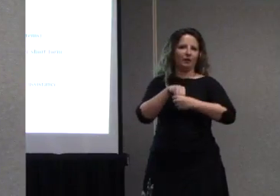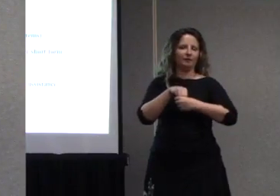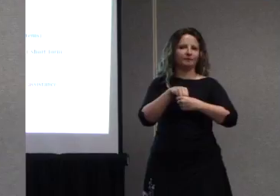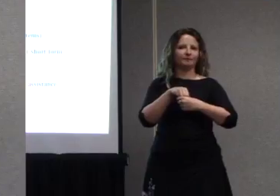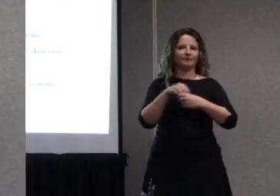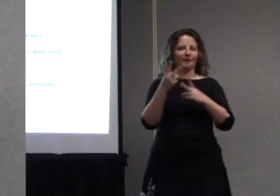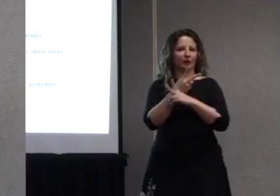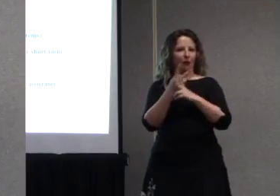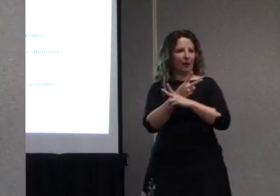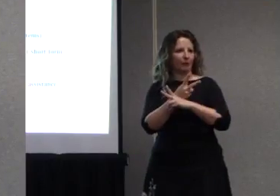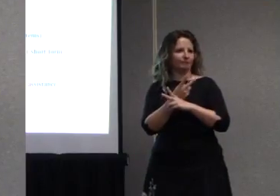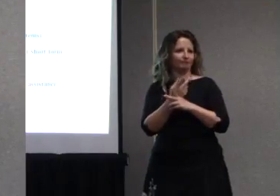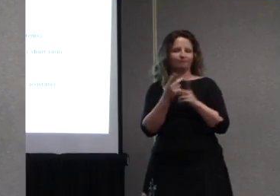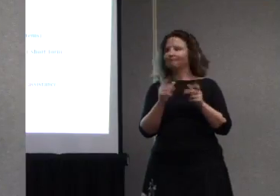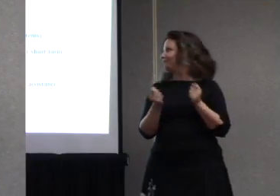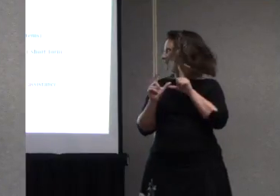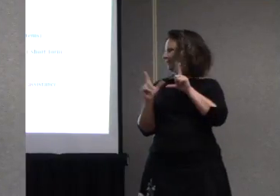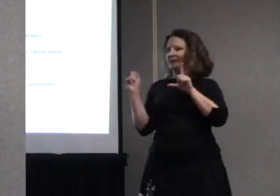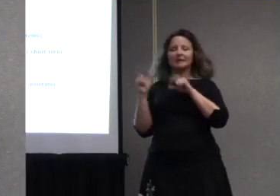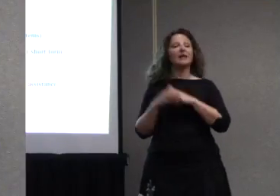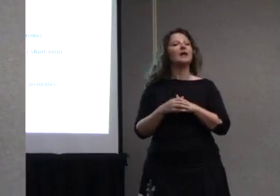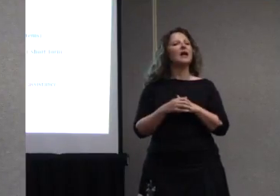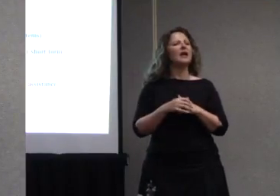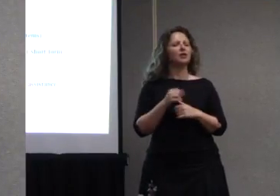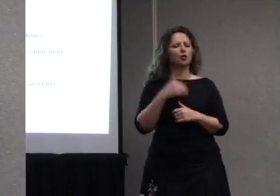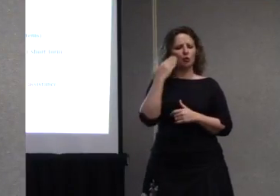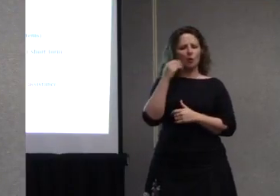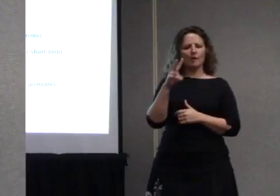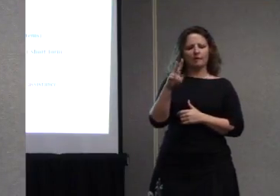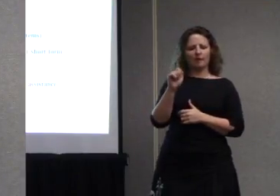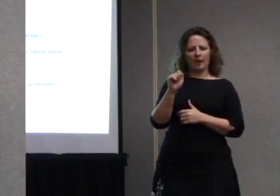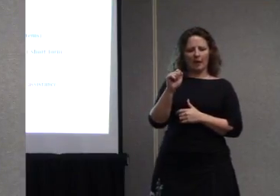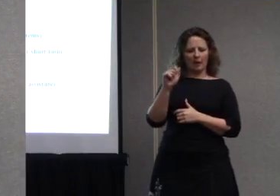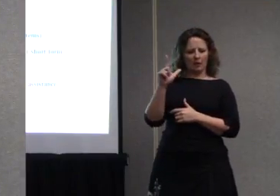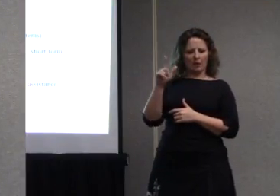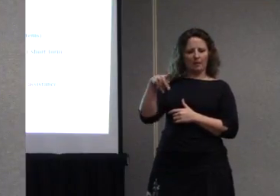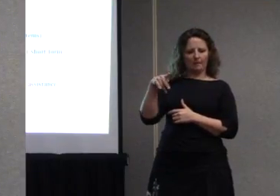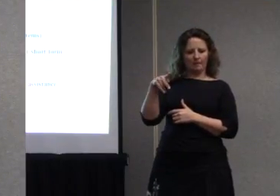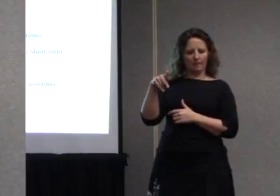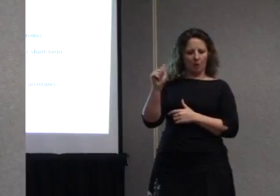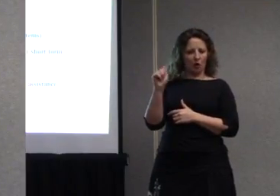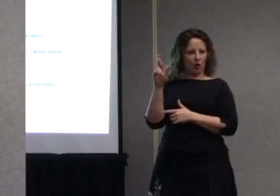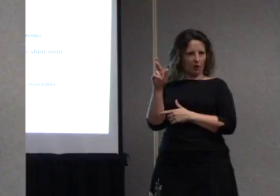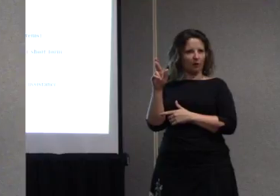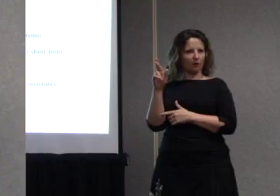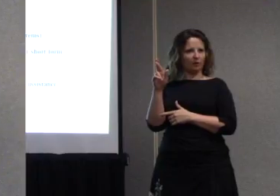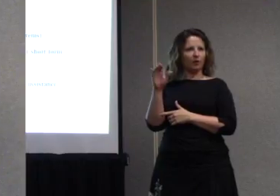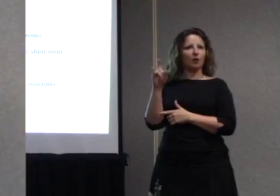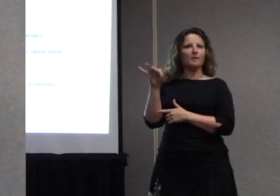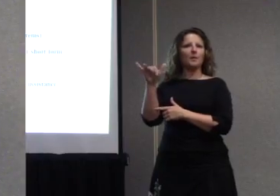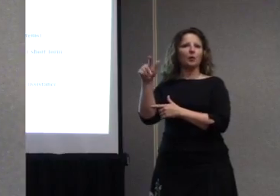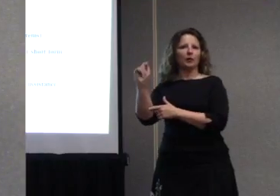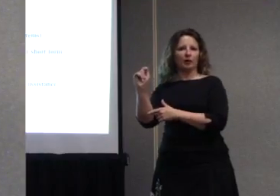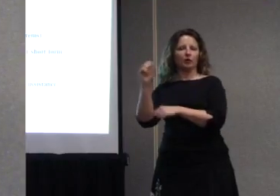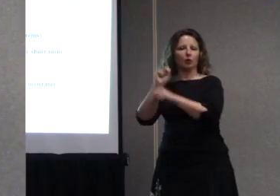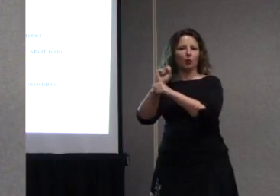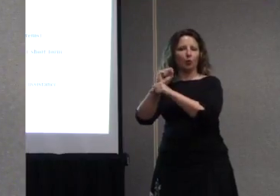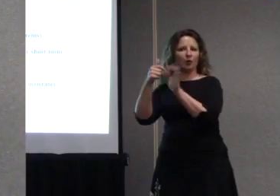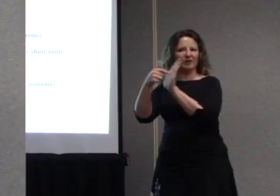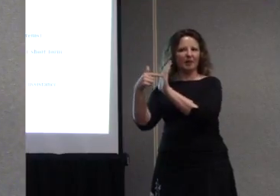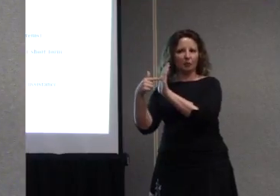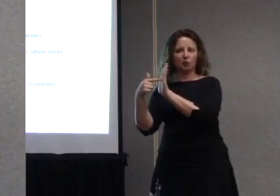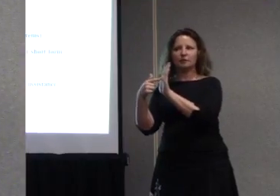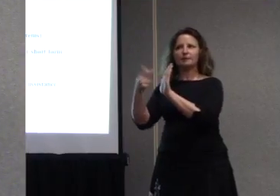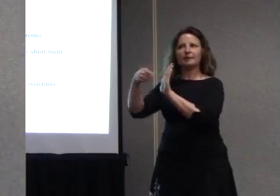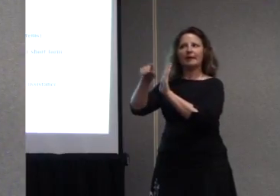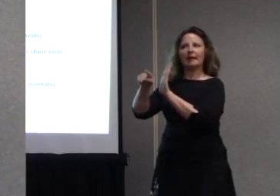with this. The other thing, I have to digress for just a second. Valpar component work samples, VALPAR, Valpar component work